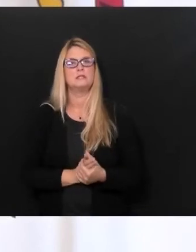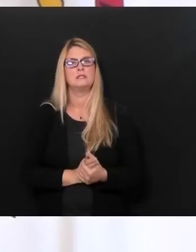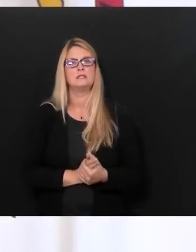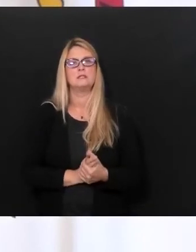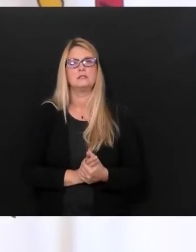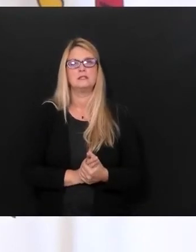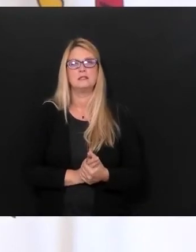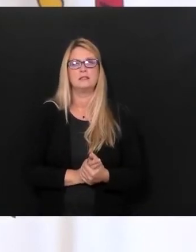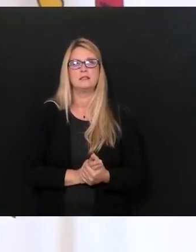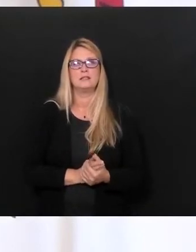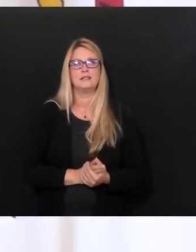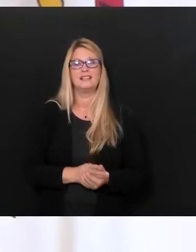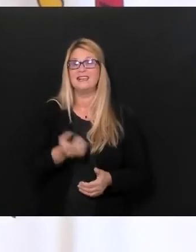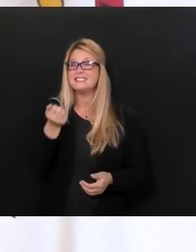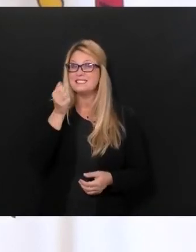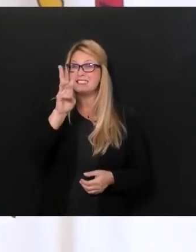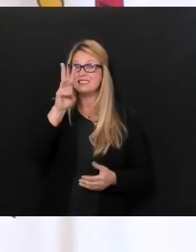This is